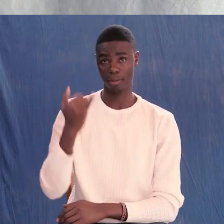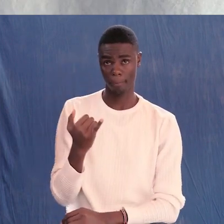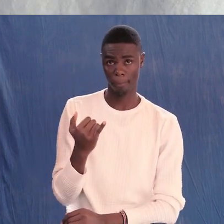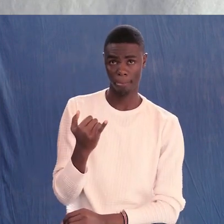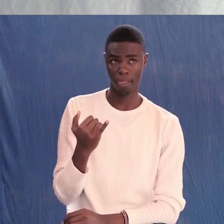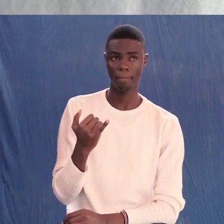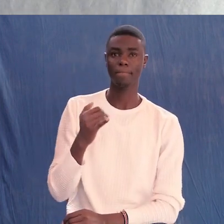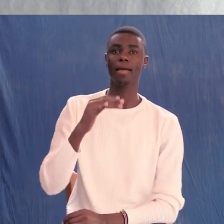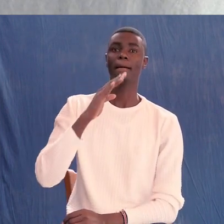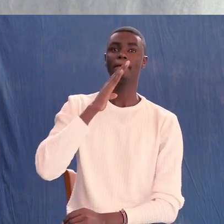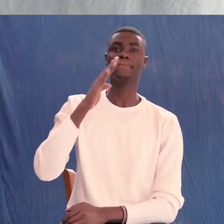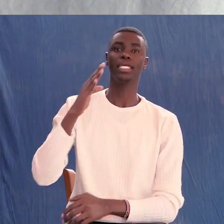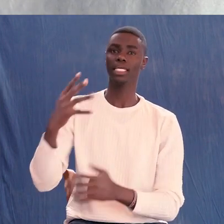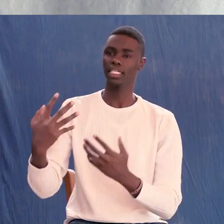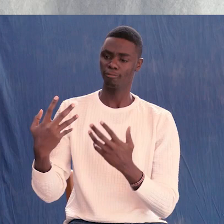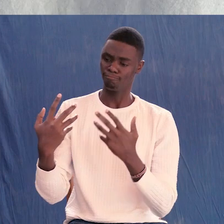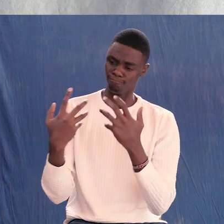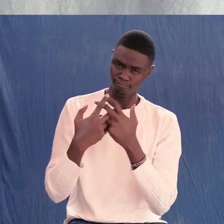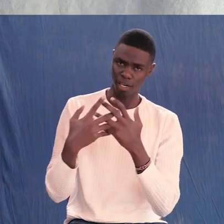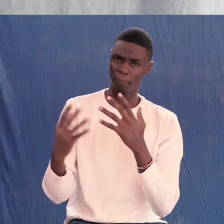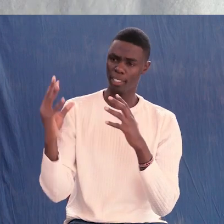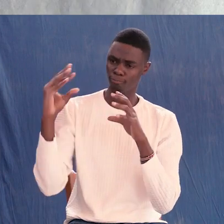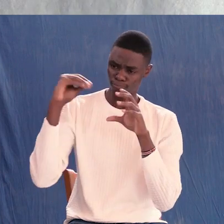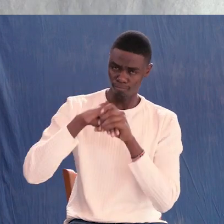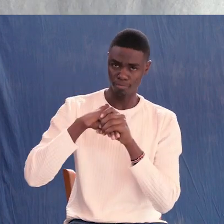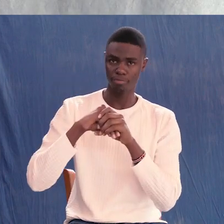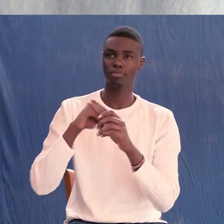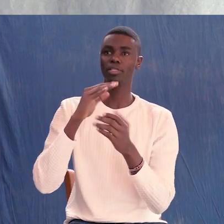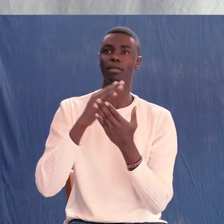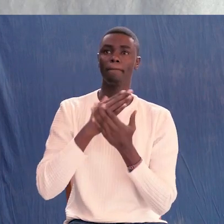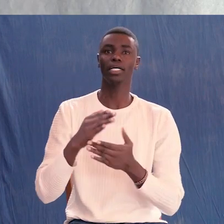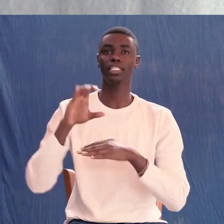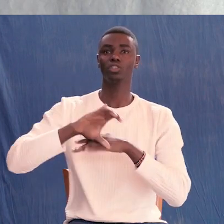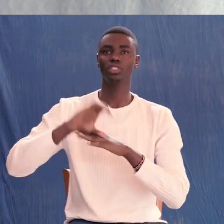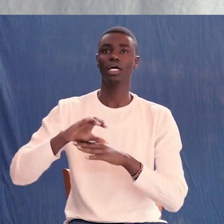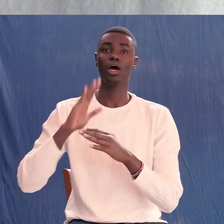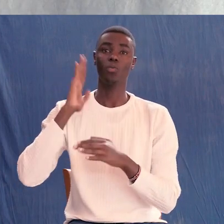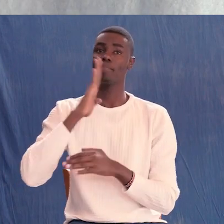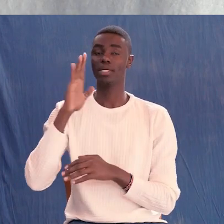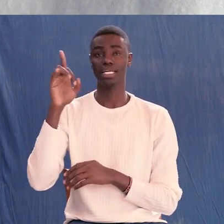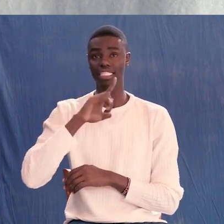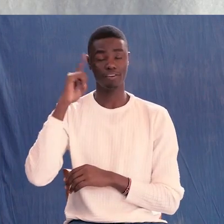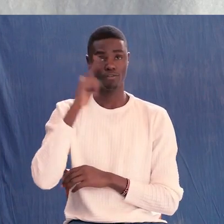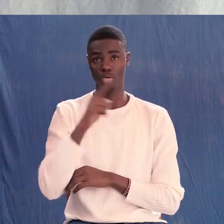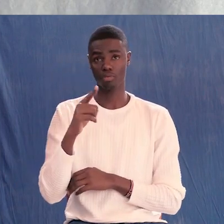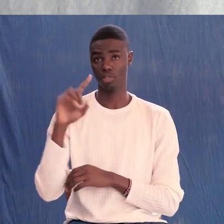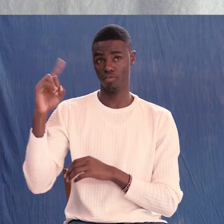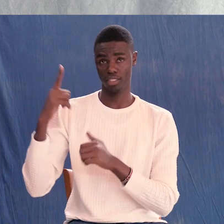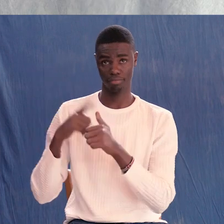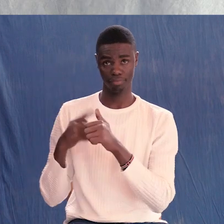why being embedded, being entrenched, being wholeheartedly part of church community might be tough for you. The first one